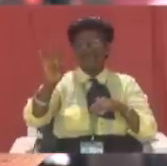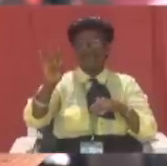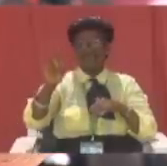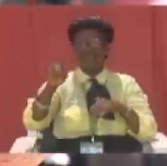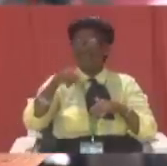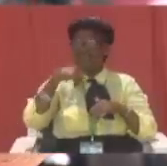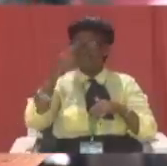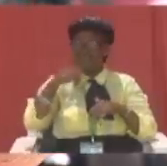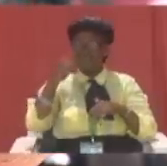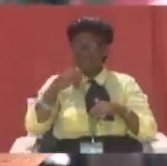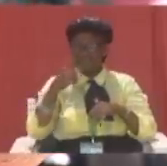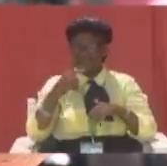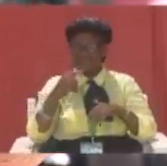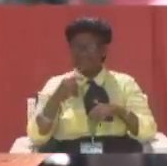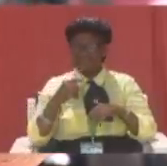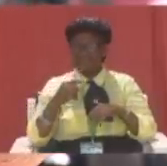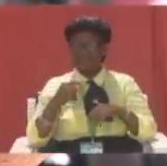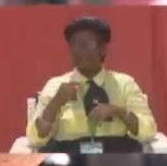says,